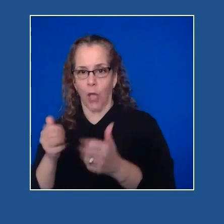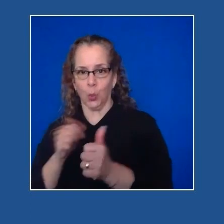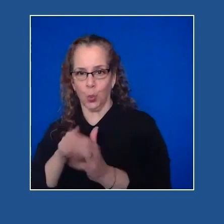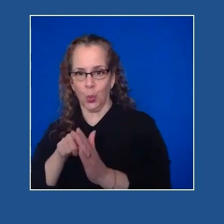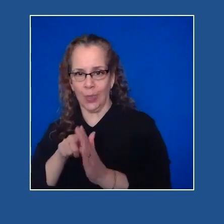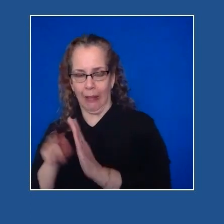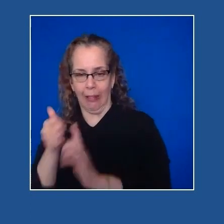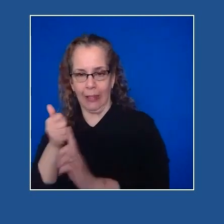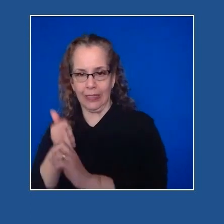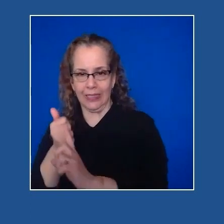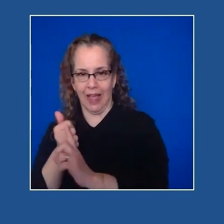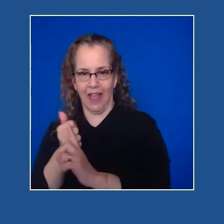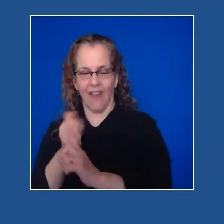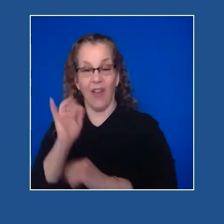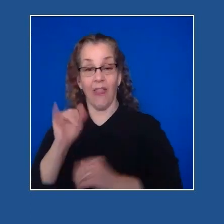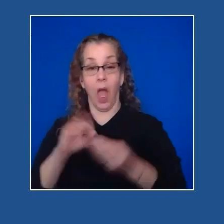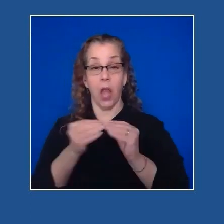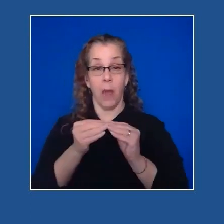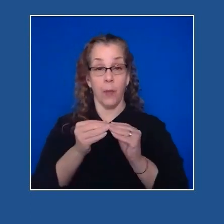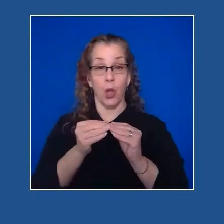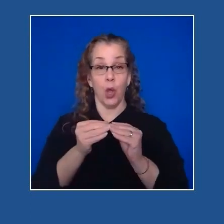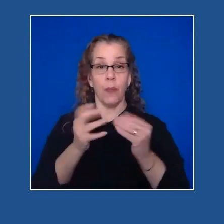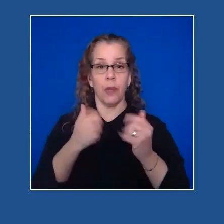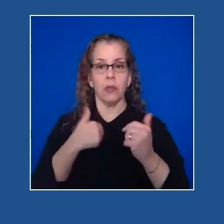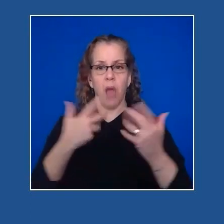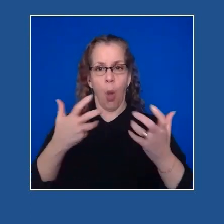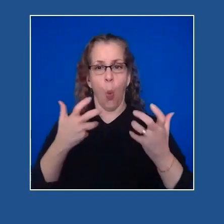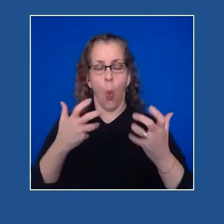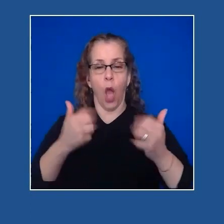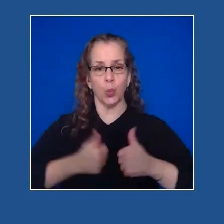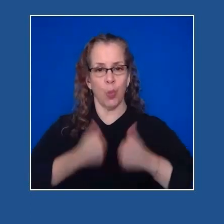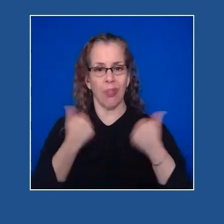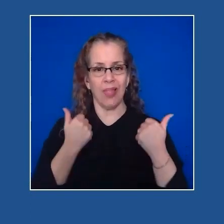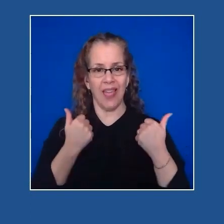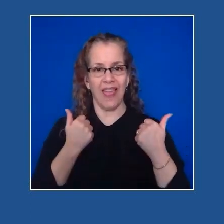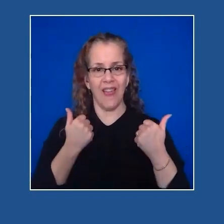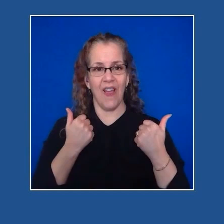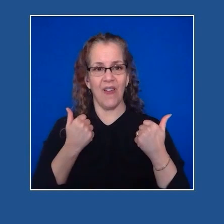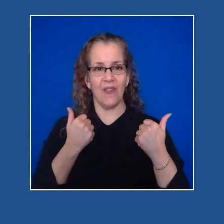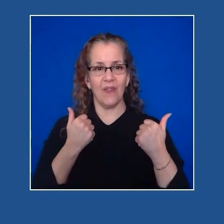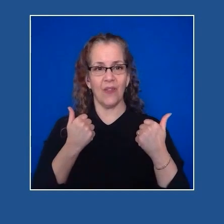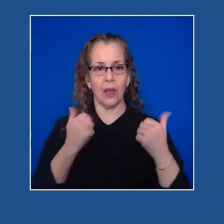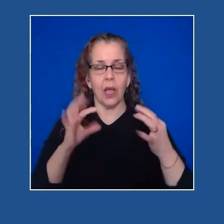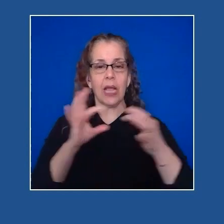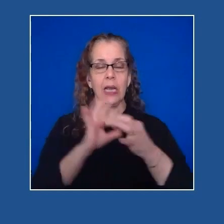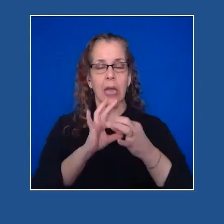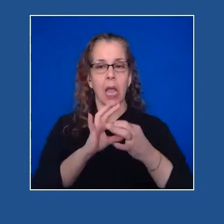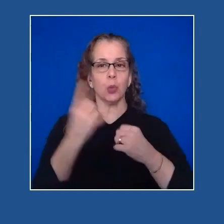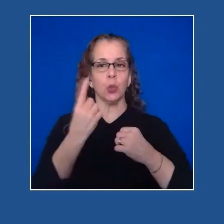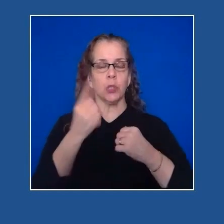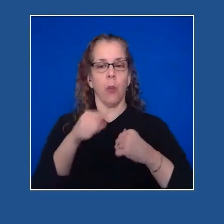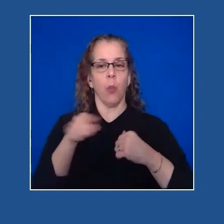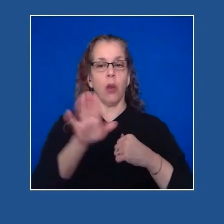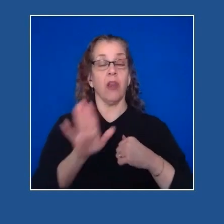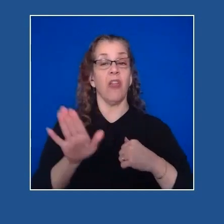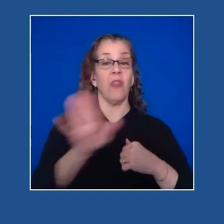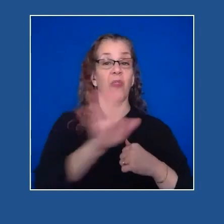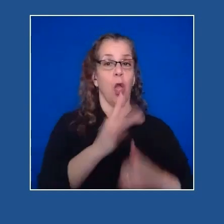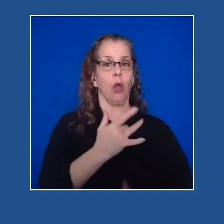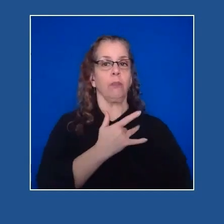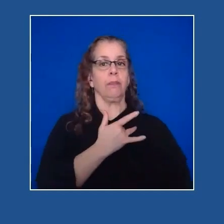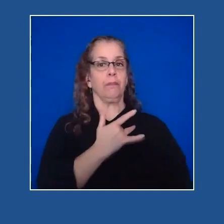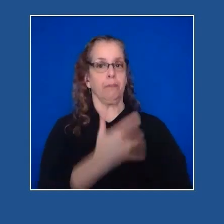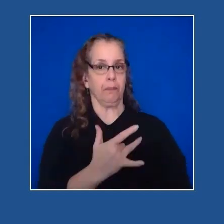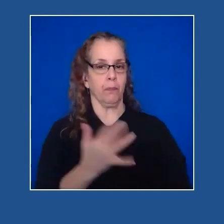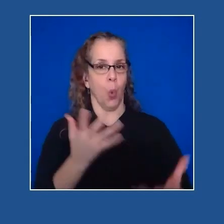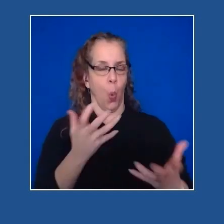which elevations in wanting to live relative to someone's usual level of wanting to live, like to what